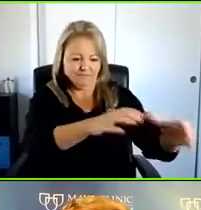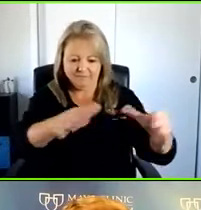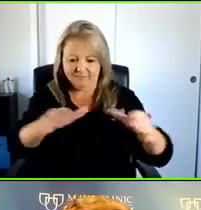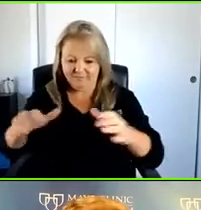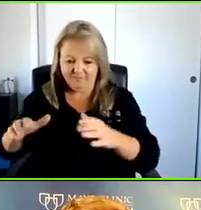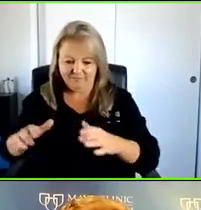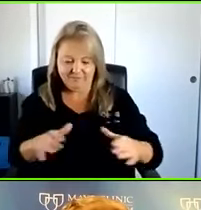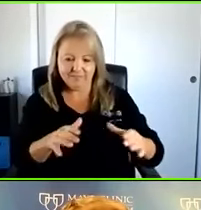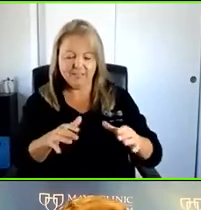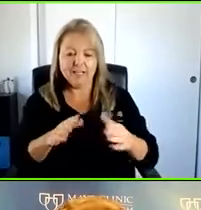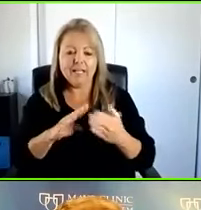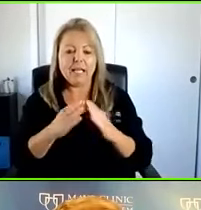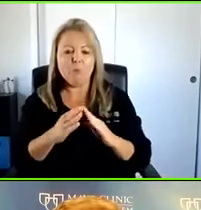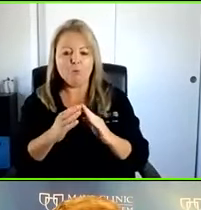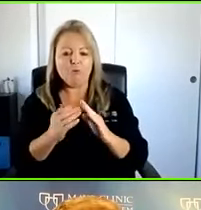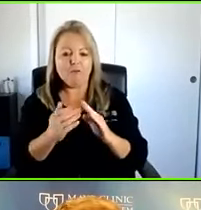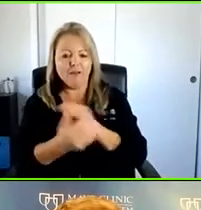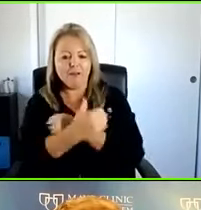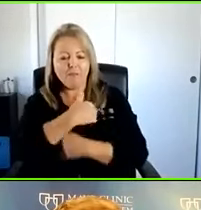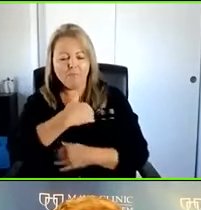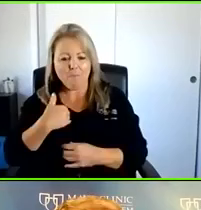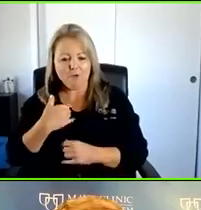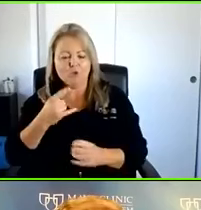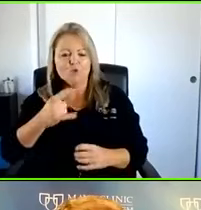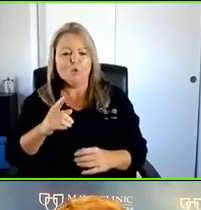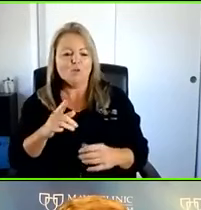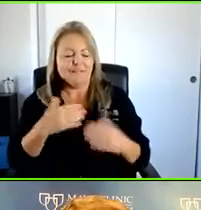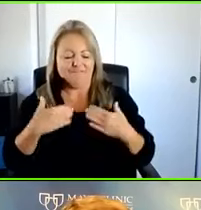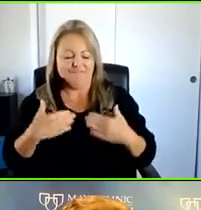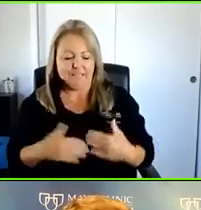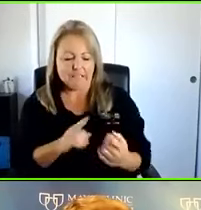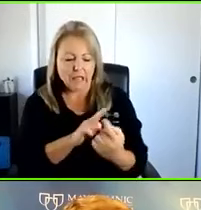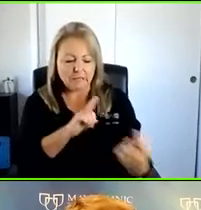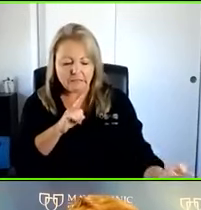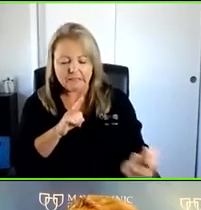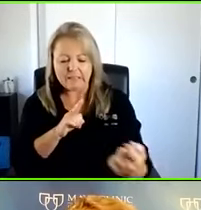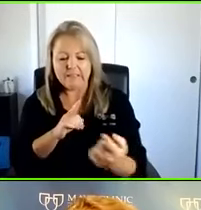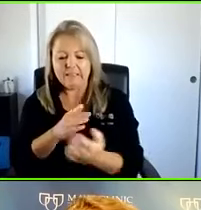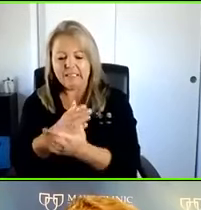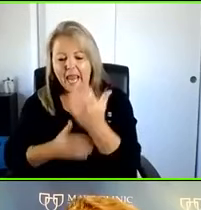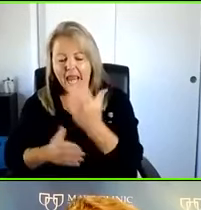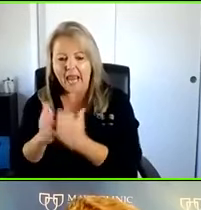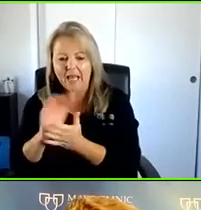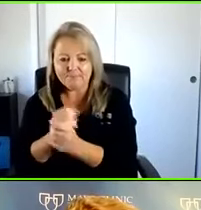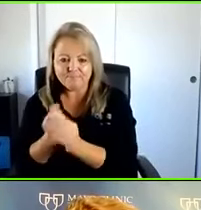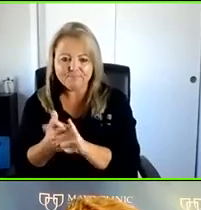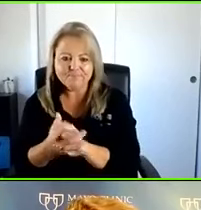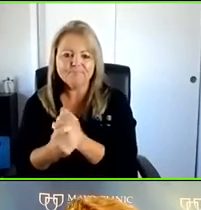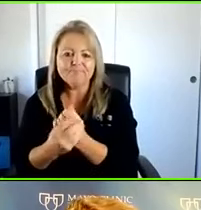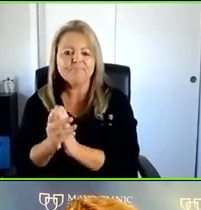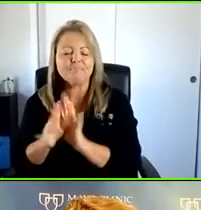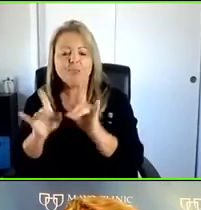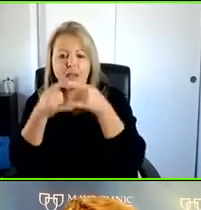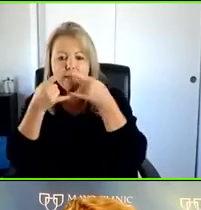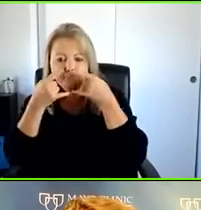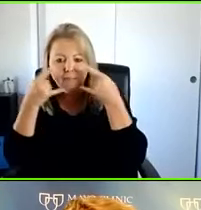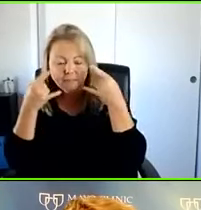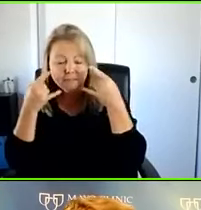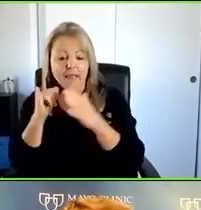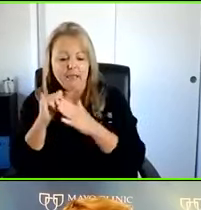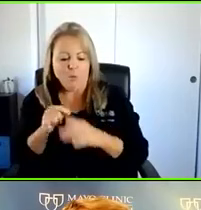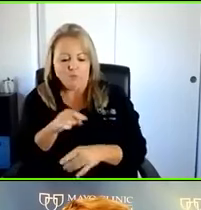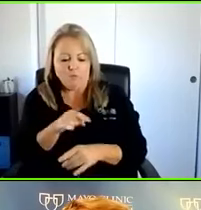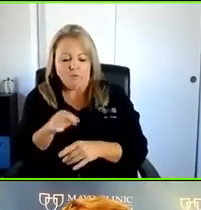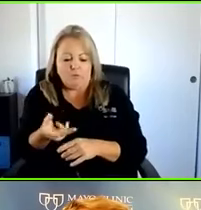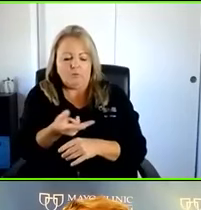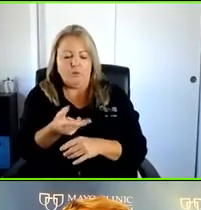community members, those disciplines of physical distancing, hand hygiene, and masking up that have continued to be so very